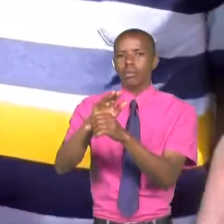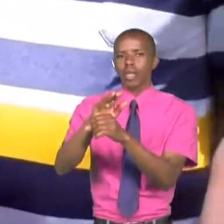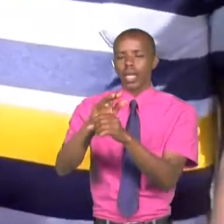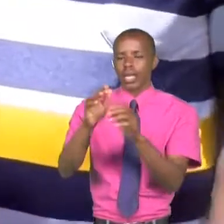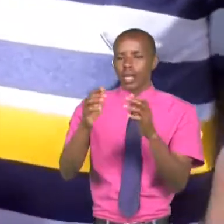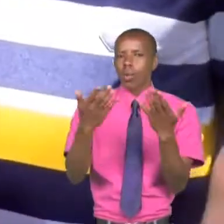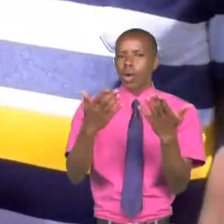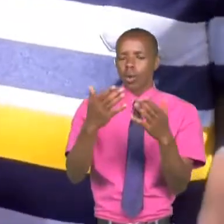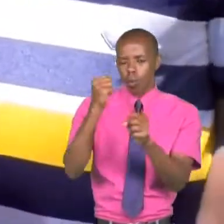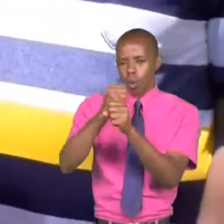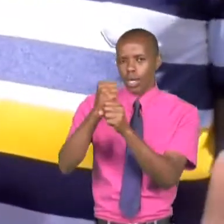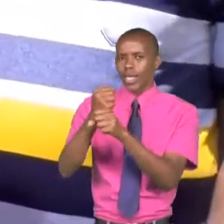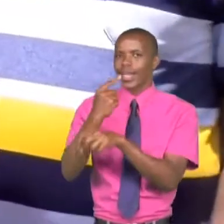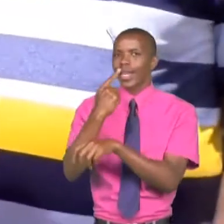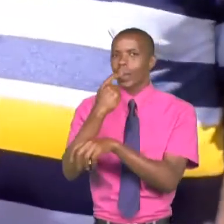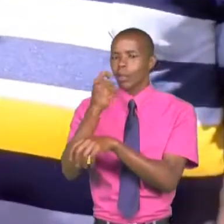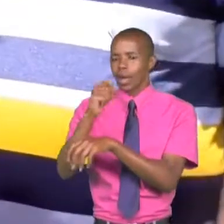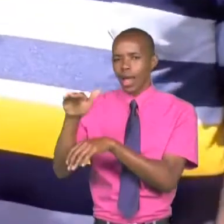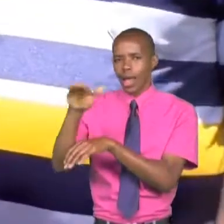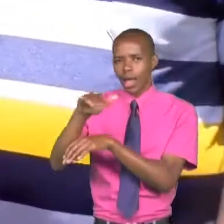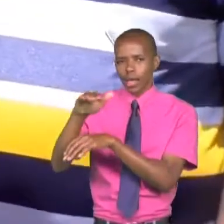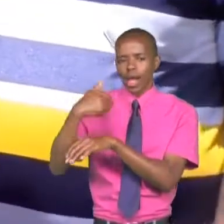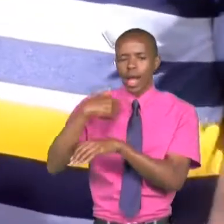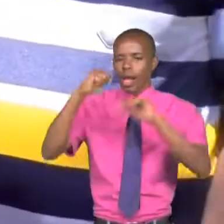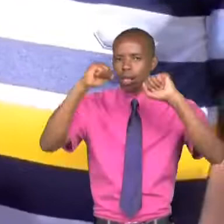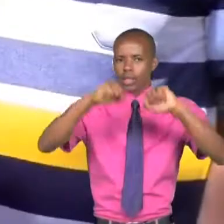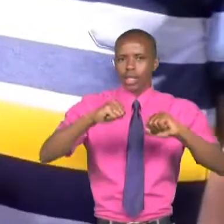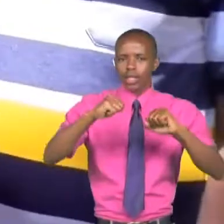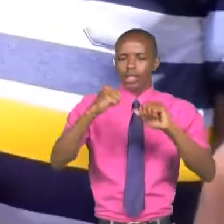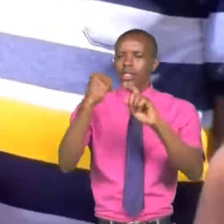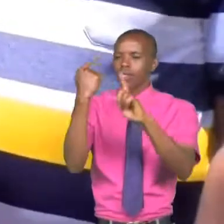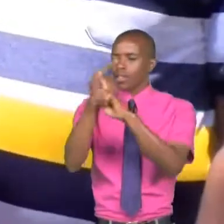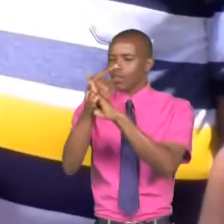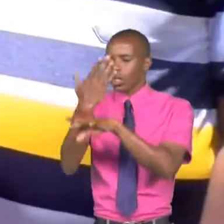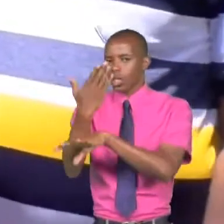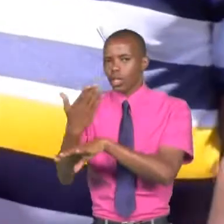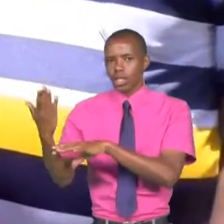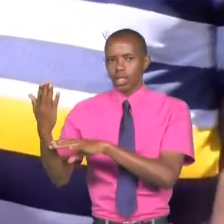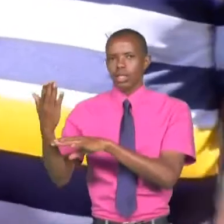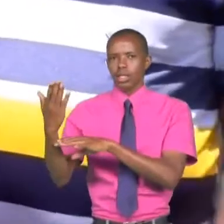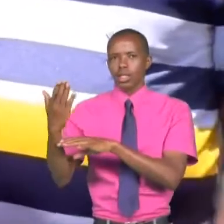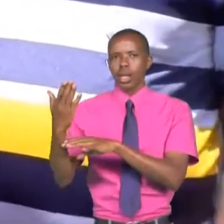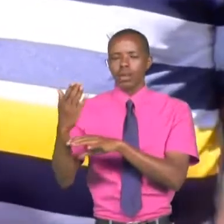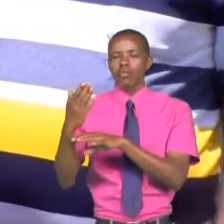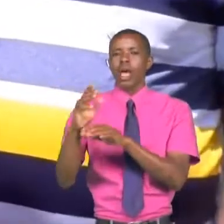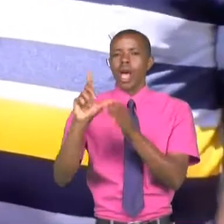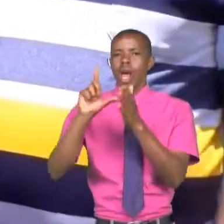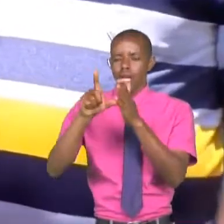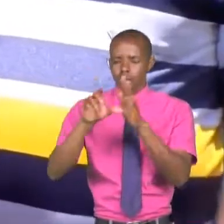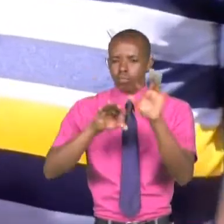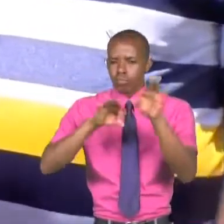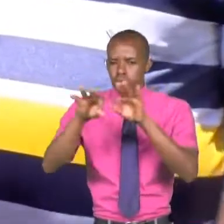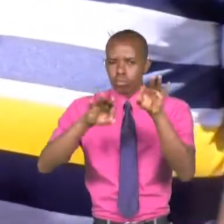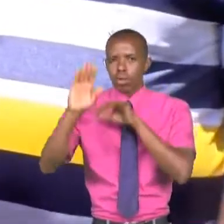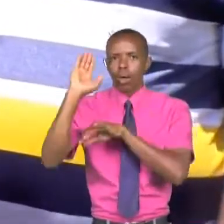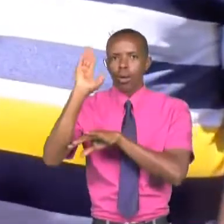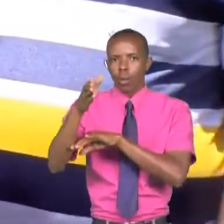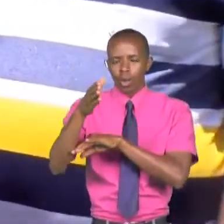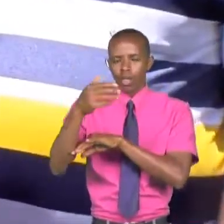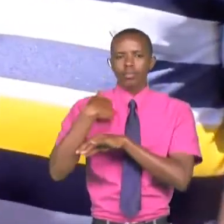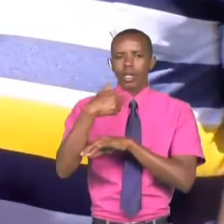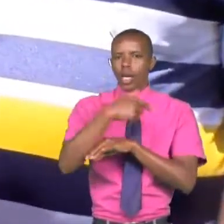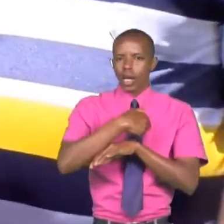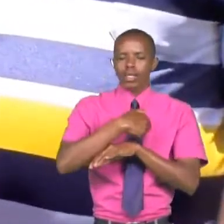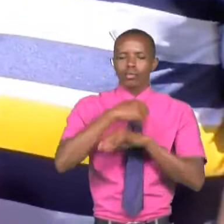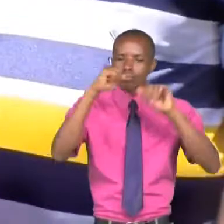Mwea. So we've agreed on many things, which they will tell you. And also we've agreed on